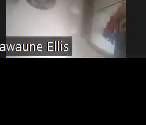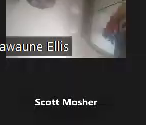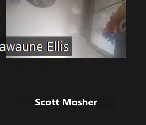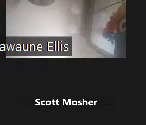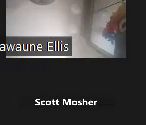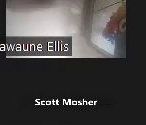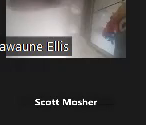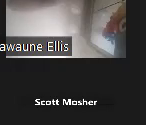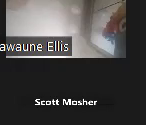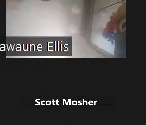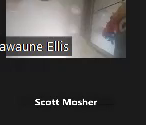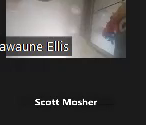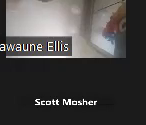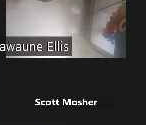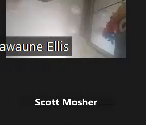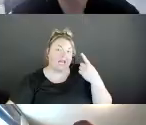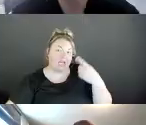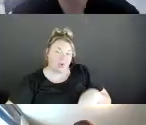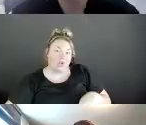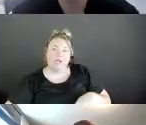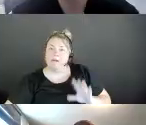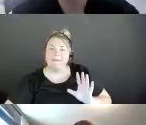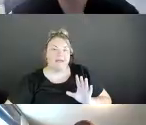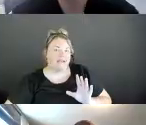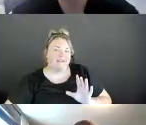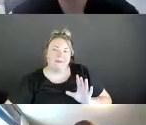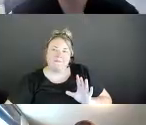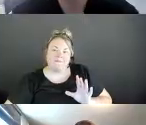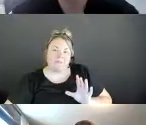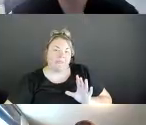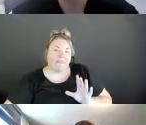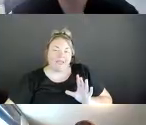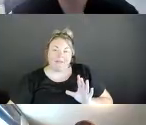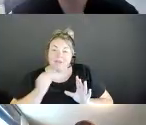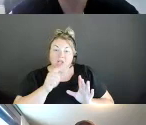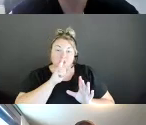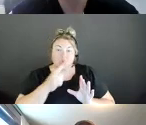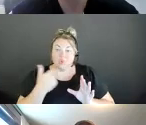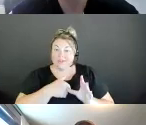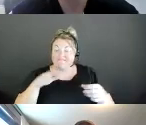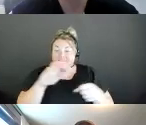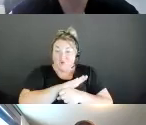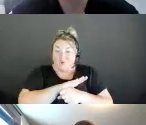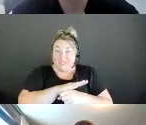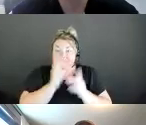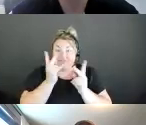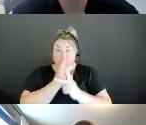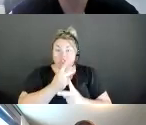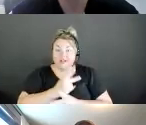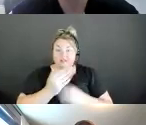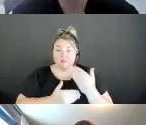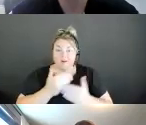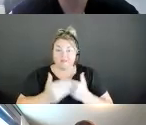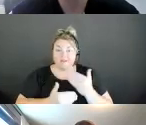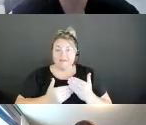excellent question. And I agree that I'm not sure we have fully fleshed out the